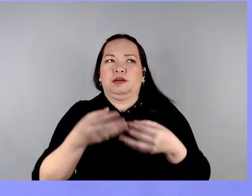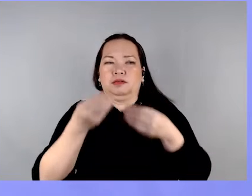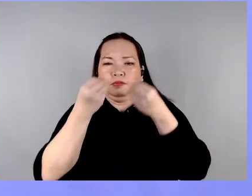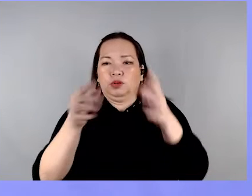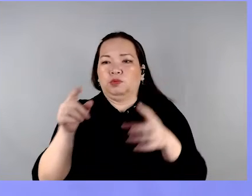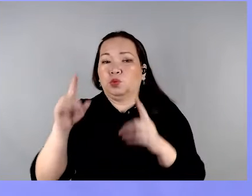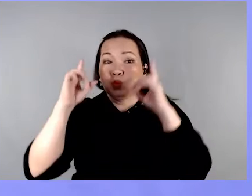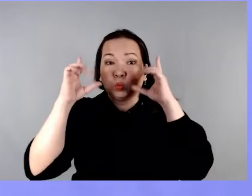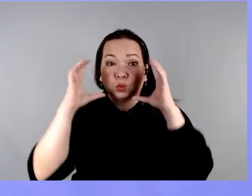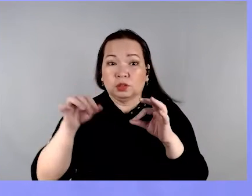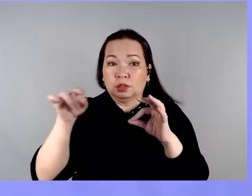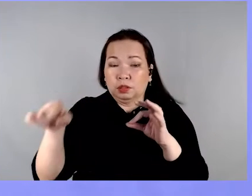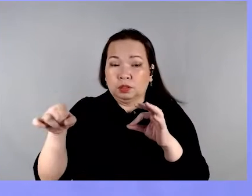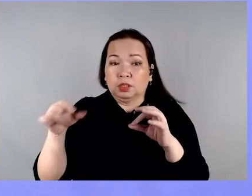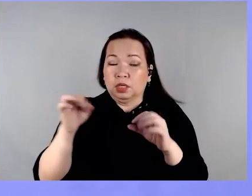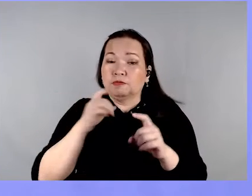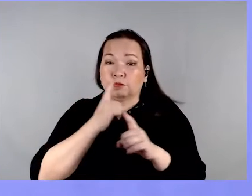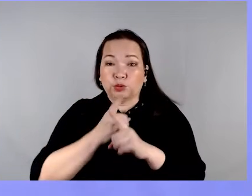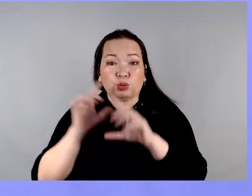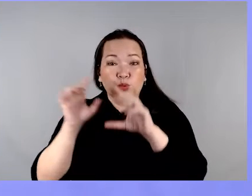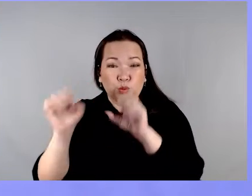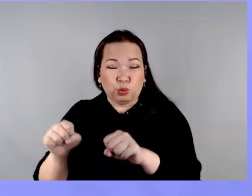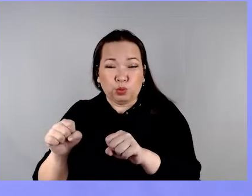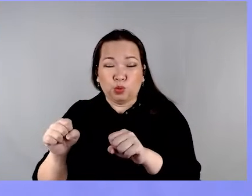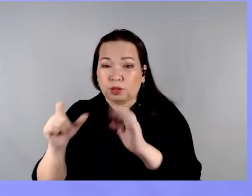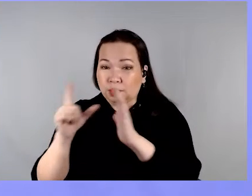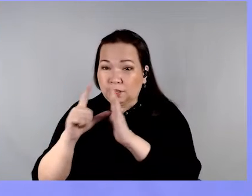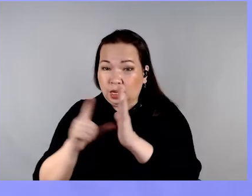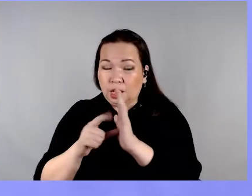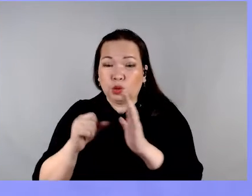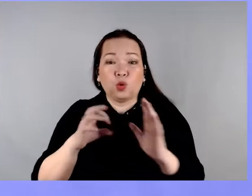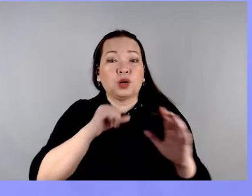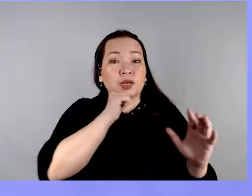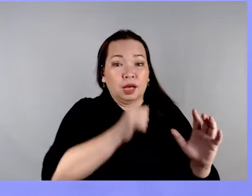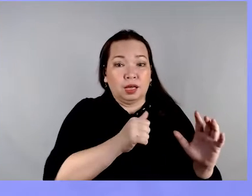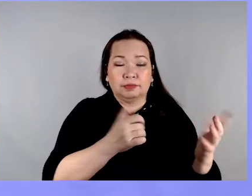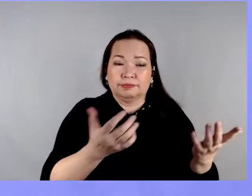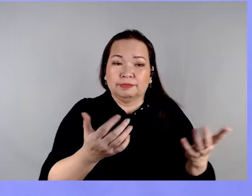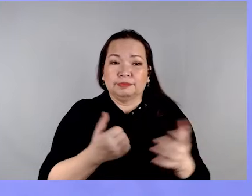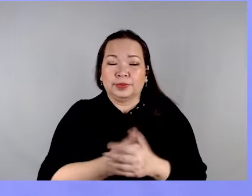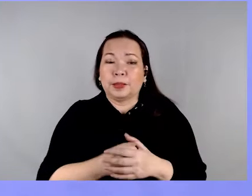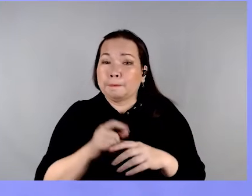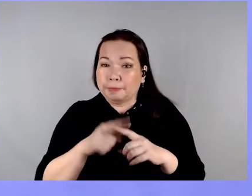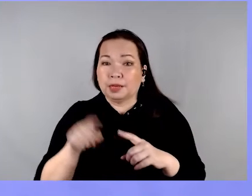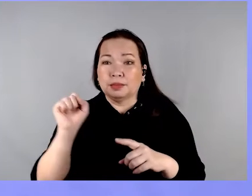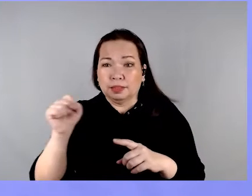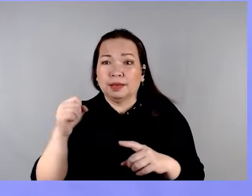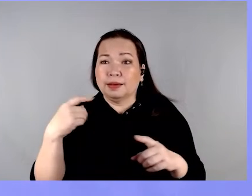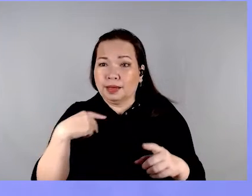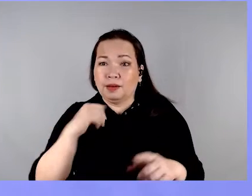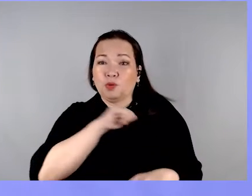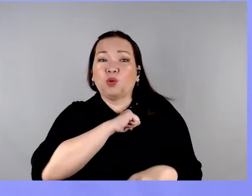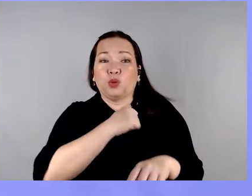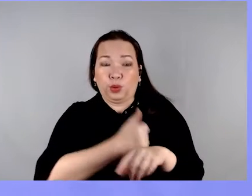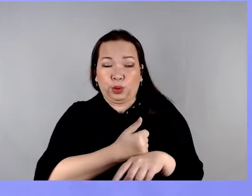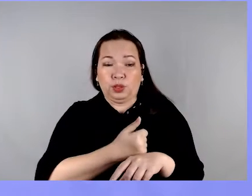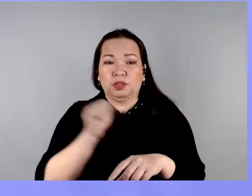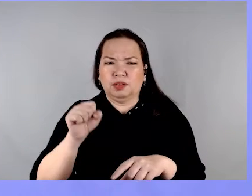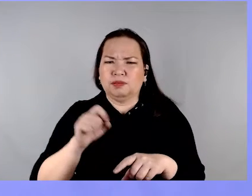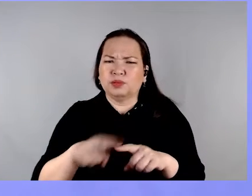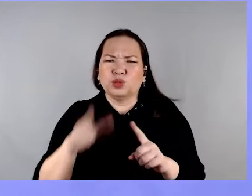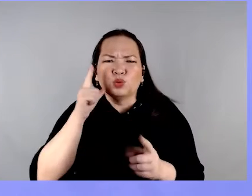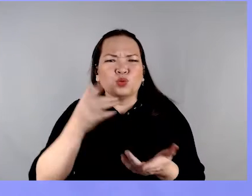the filing of the case, leaving the decision on whether an arrest was legal or not to the judge. Although this is within their power to